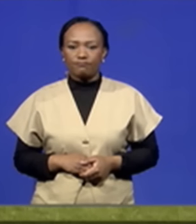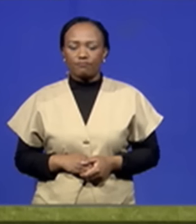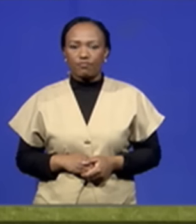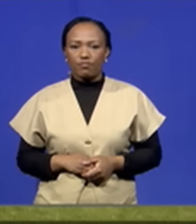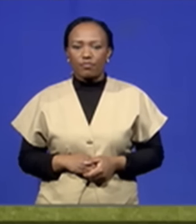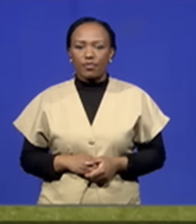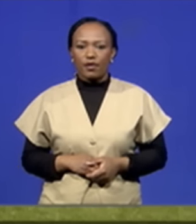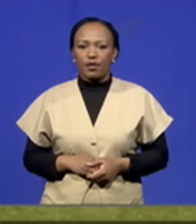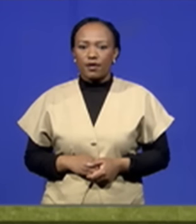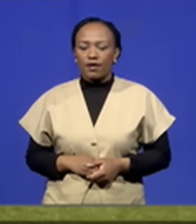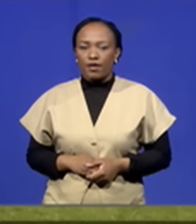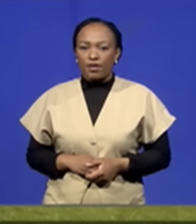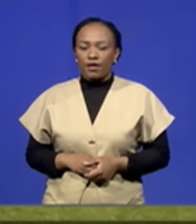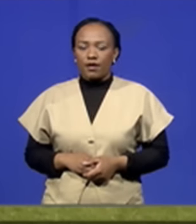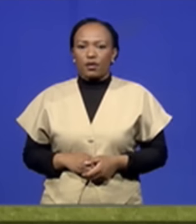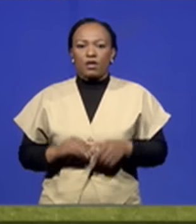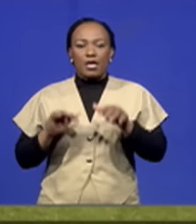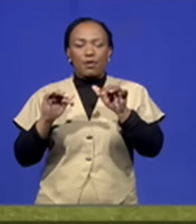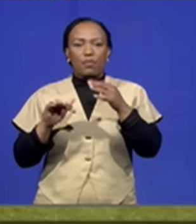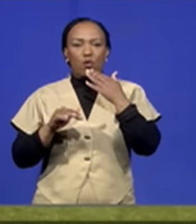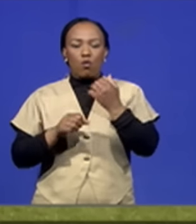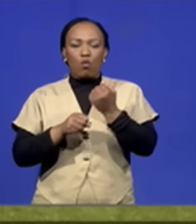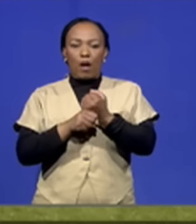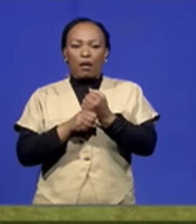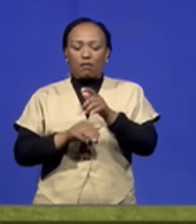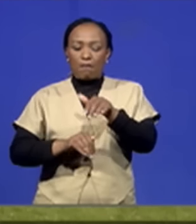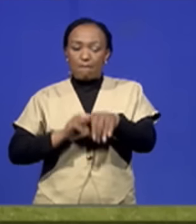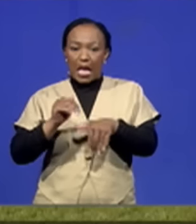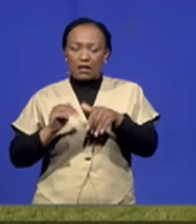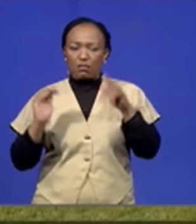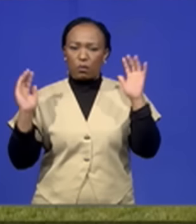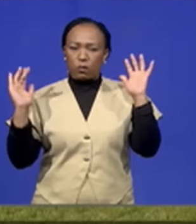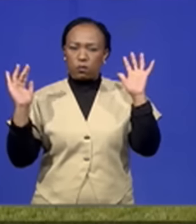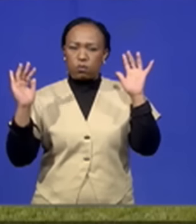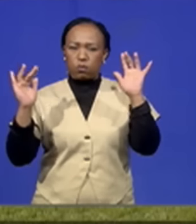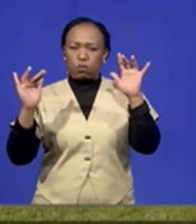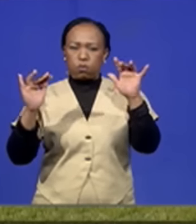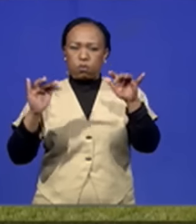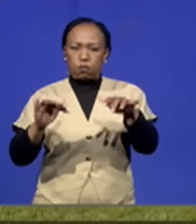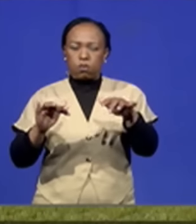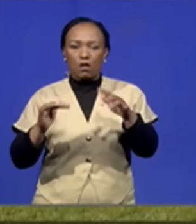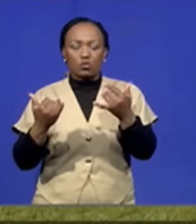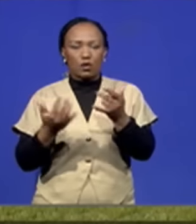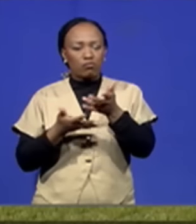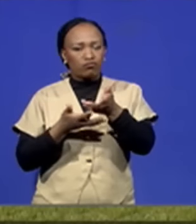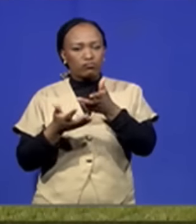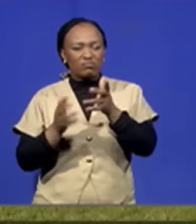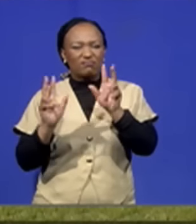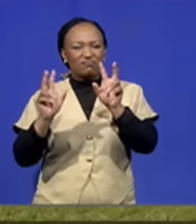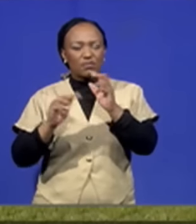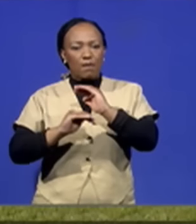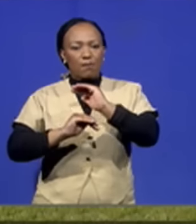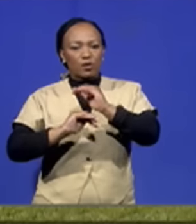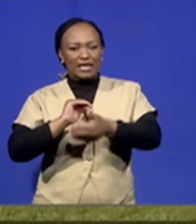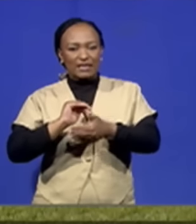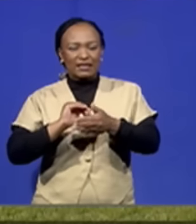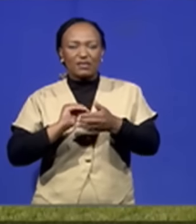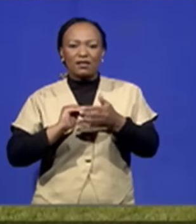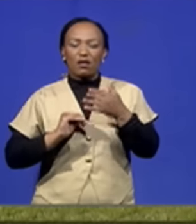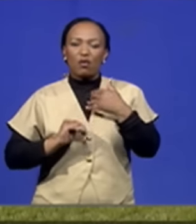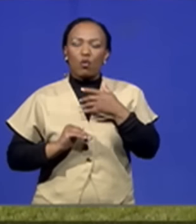Boididi jwa badira moepong bo ne bo kokwane go rebolelwa pegelo ya lenaane la pabalesego morago ga dintsho kwa moepong